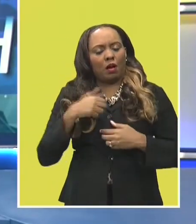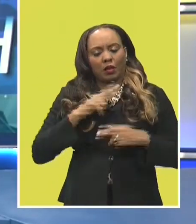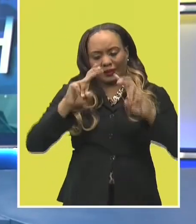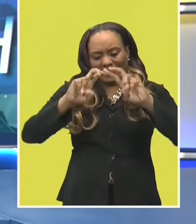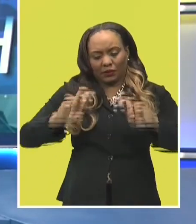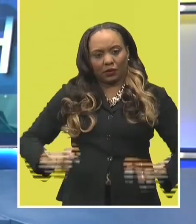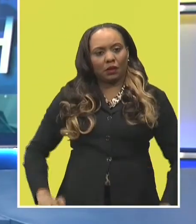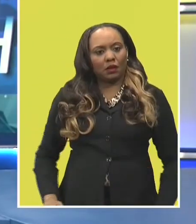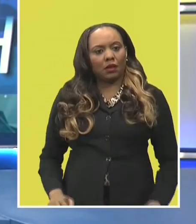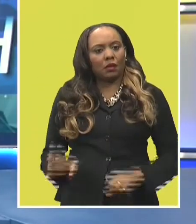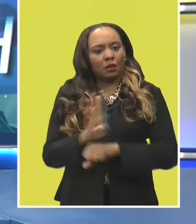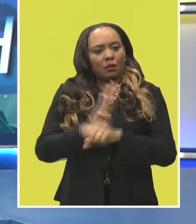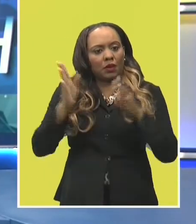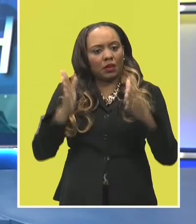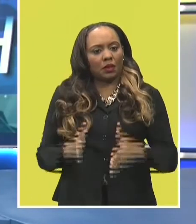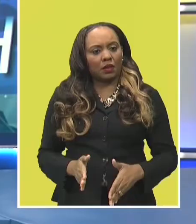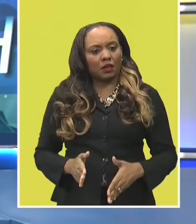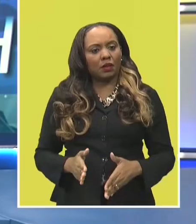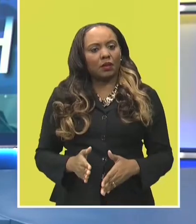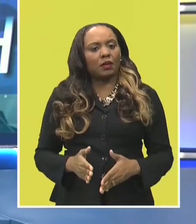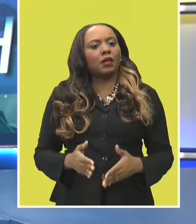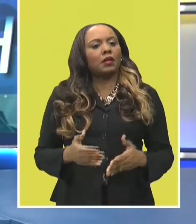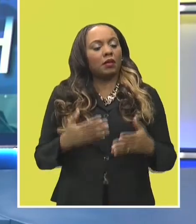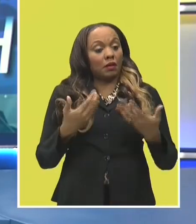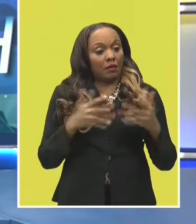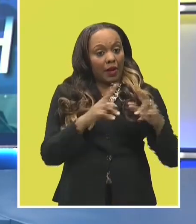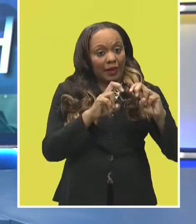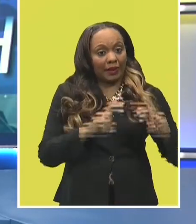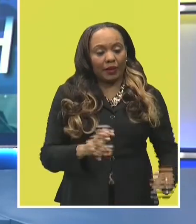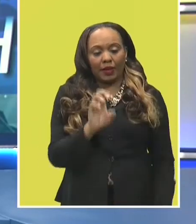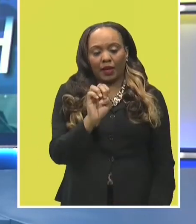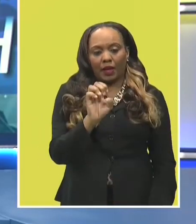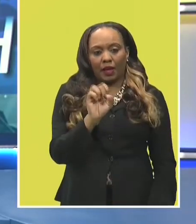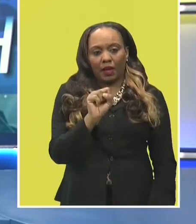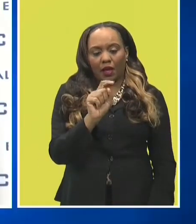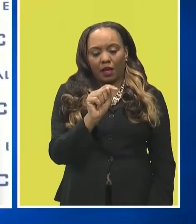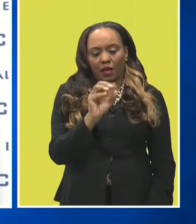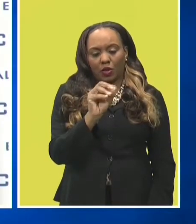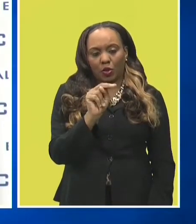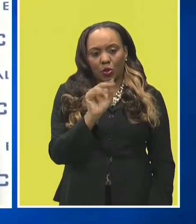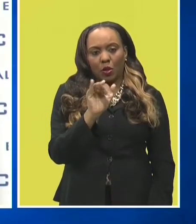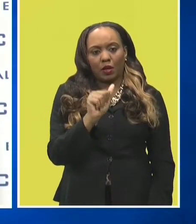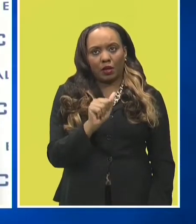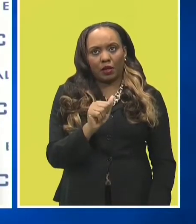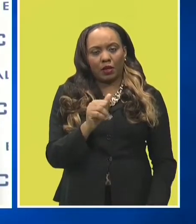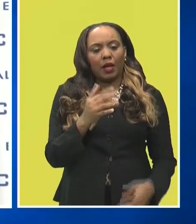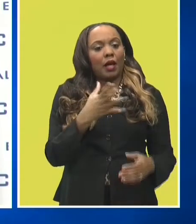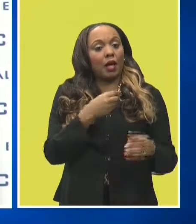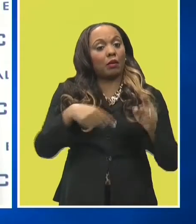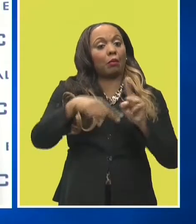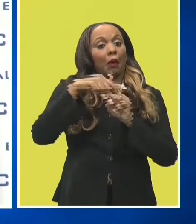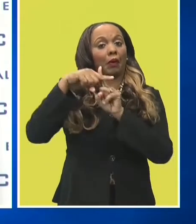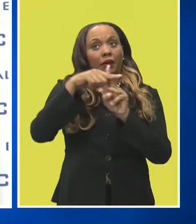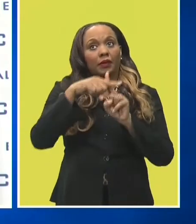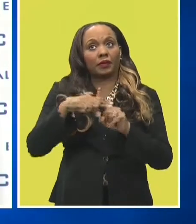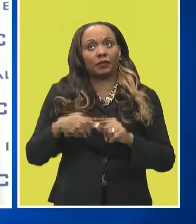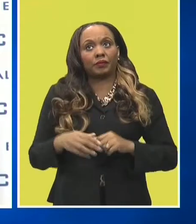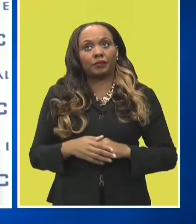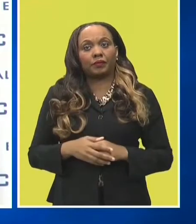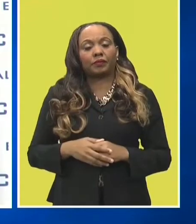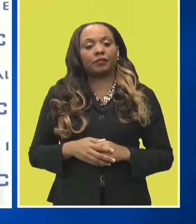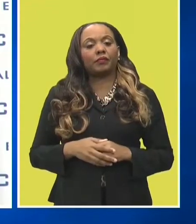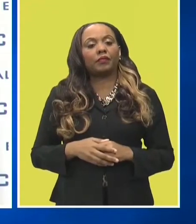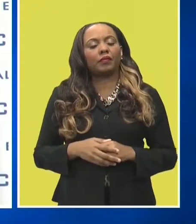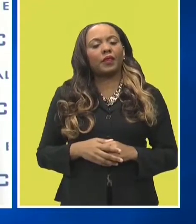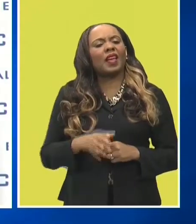She says this has already been done in Estonia with positive results. In Estonia now, they have the genome